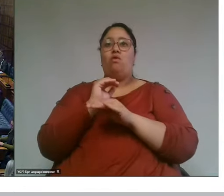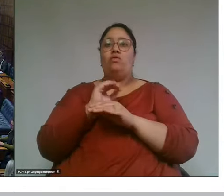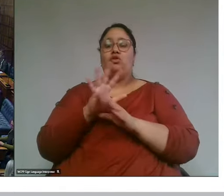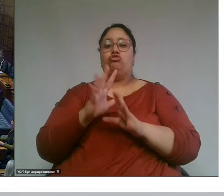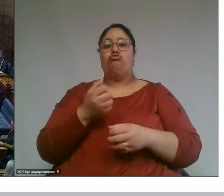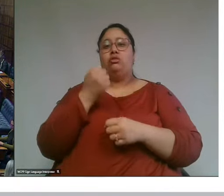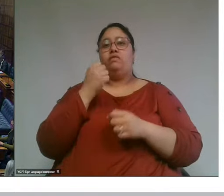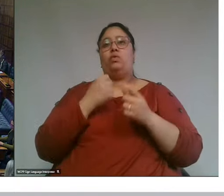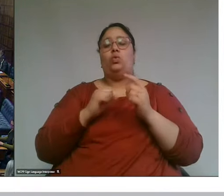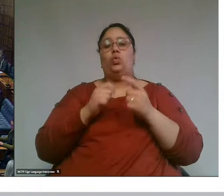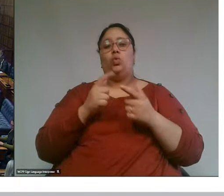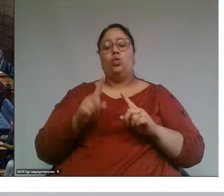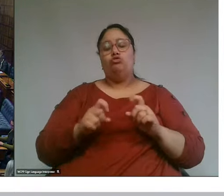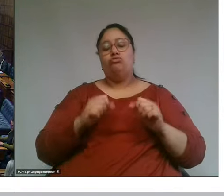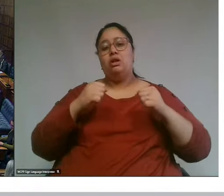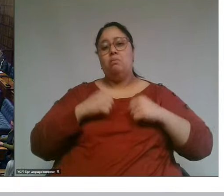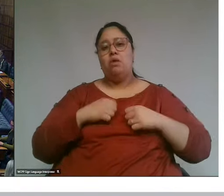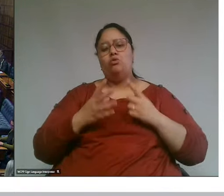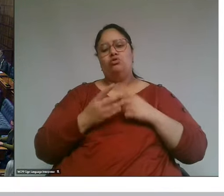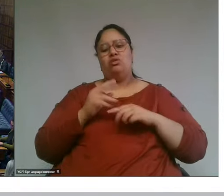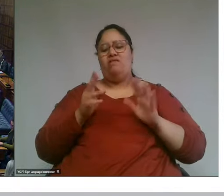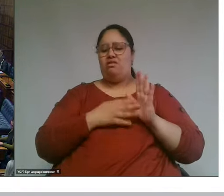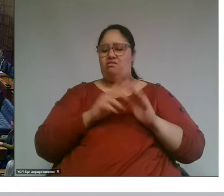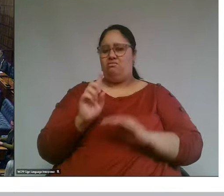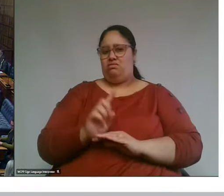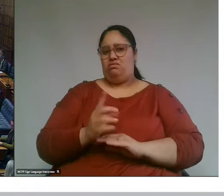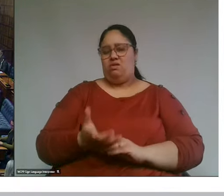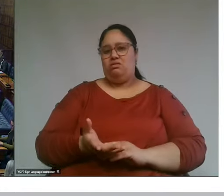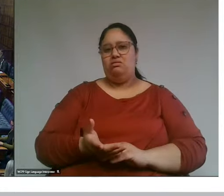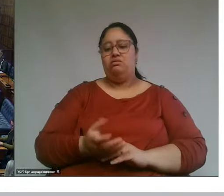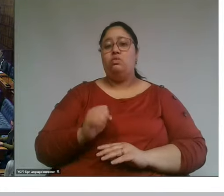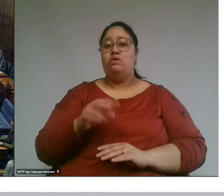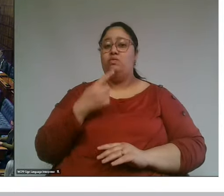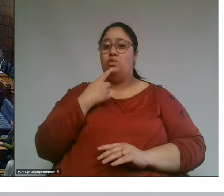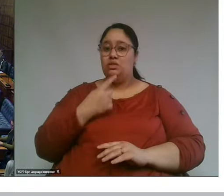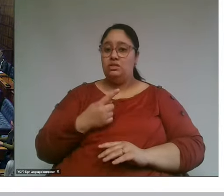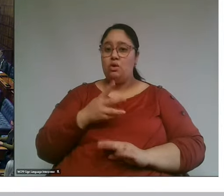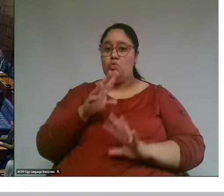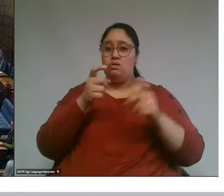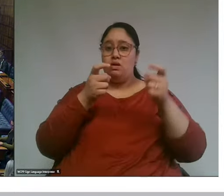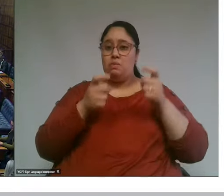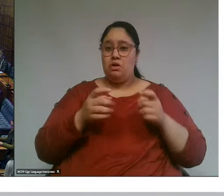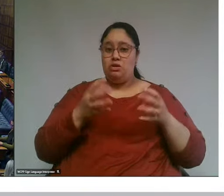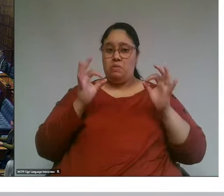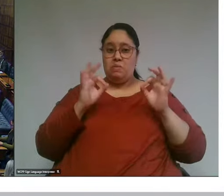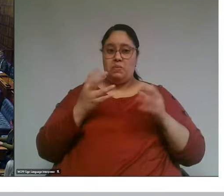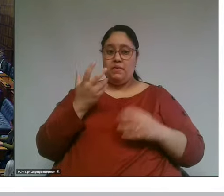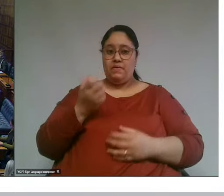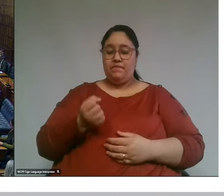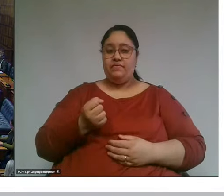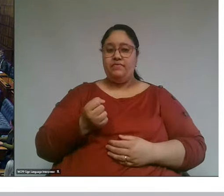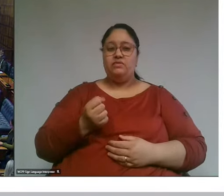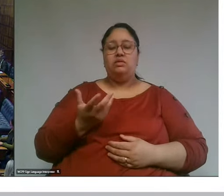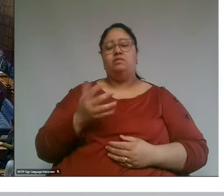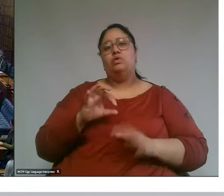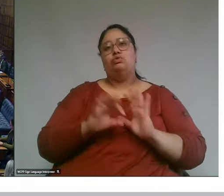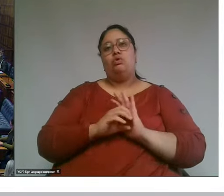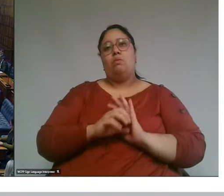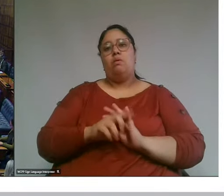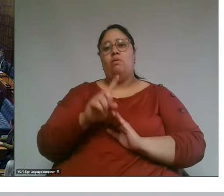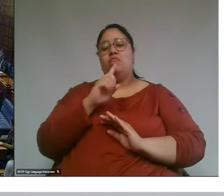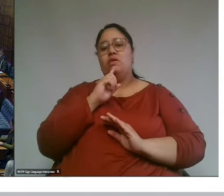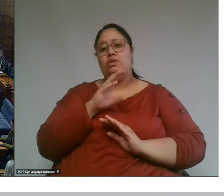question is always You're achieving against what you know if you said you manag to have let's say a th000